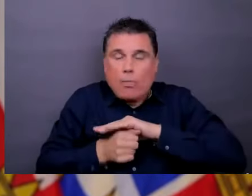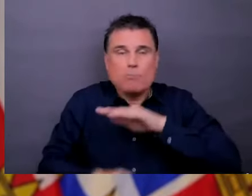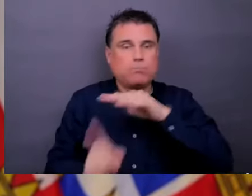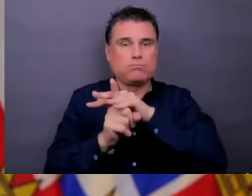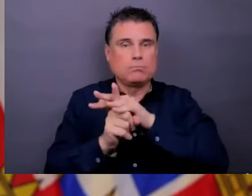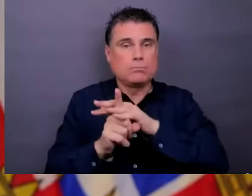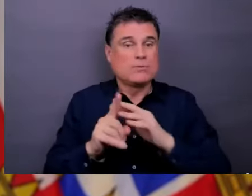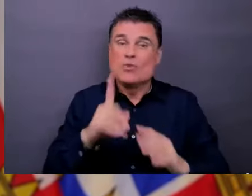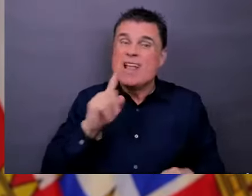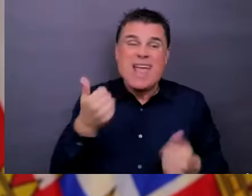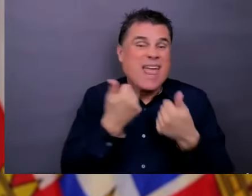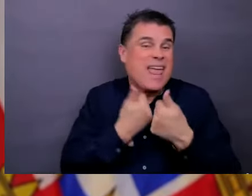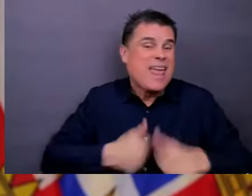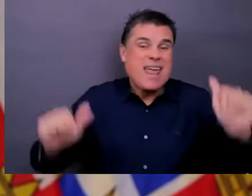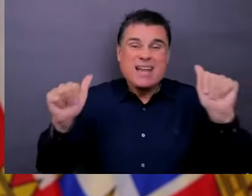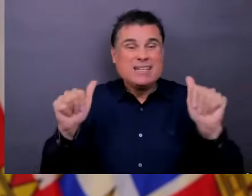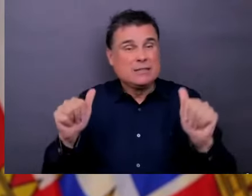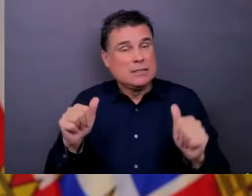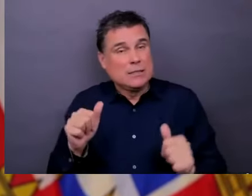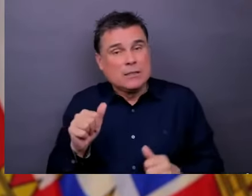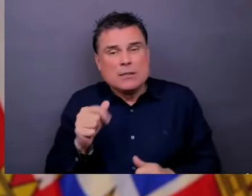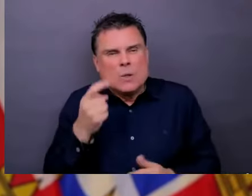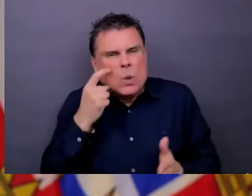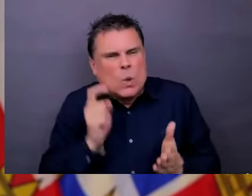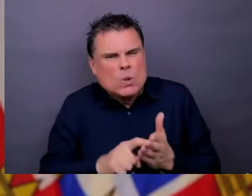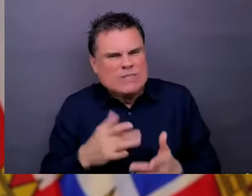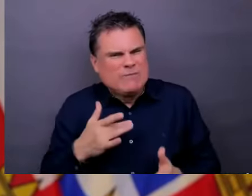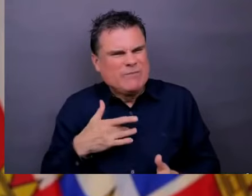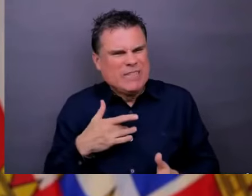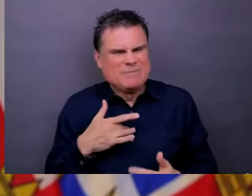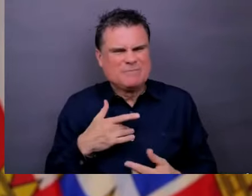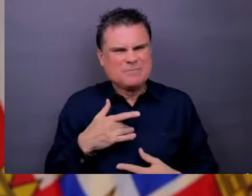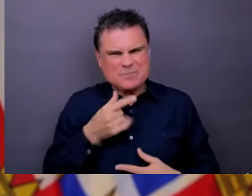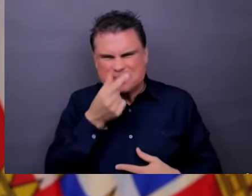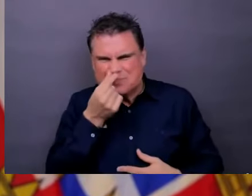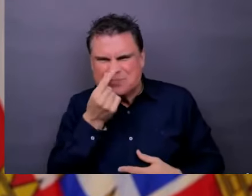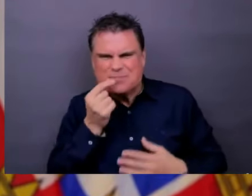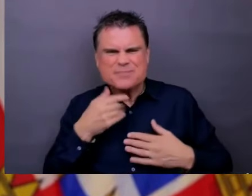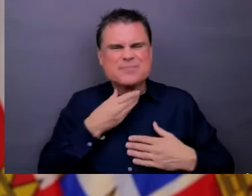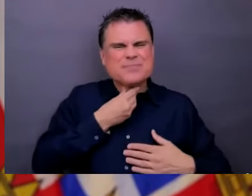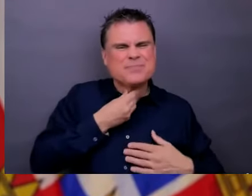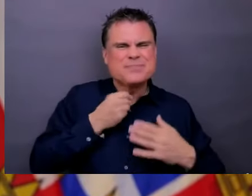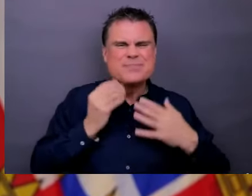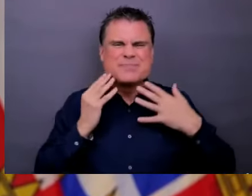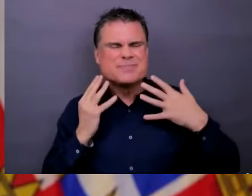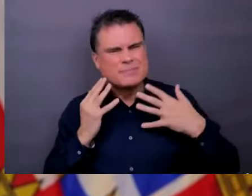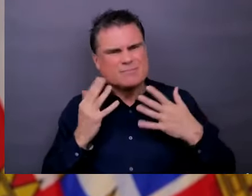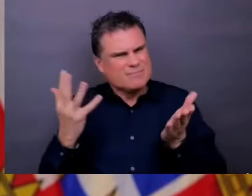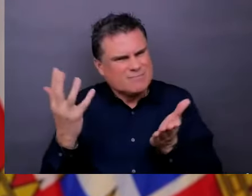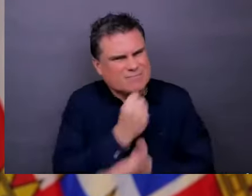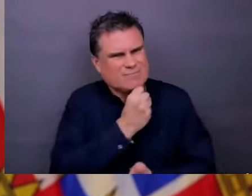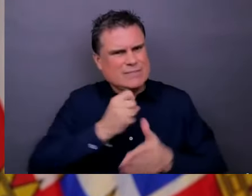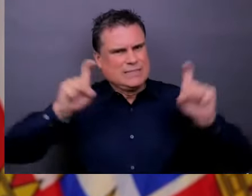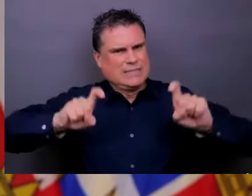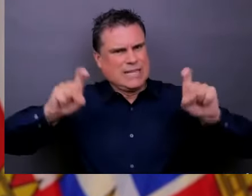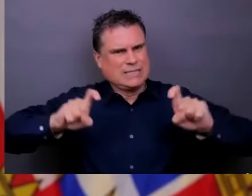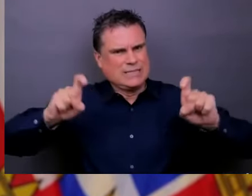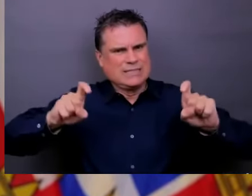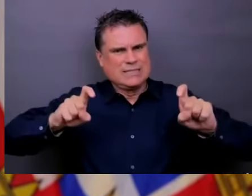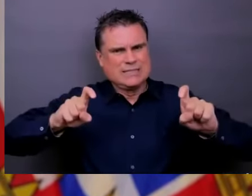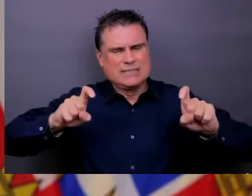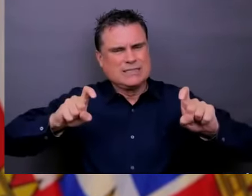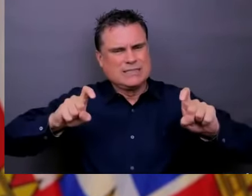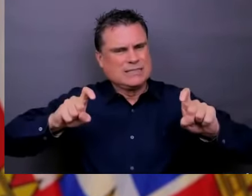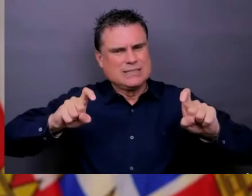tested. For employers, if people who work for you are ill, you need to support them to stay